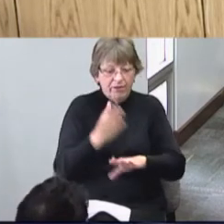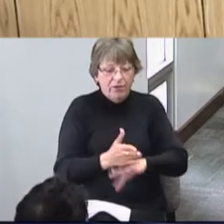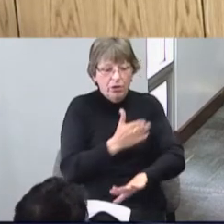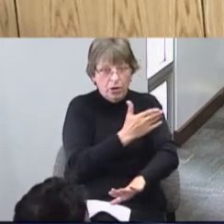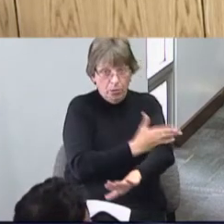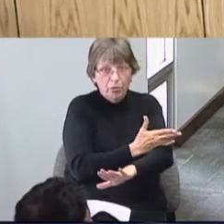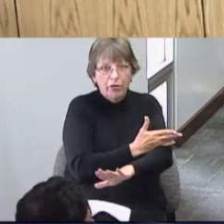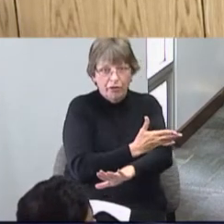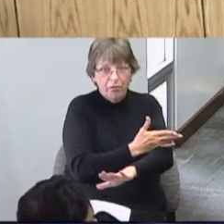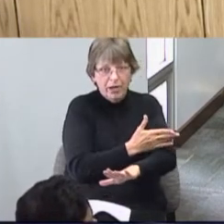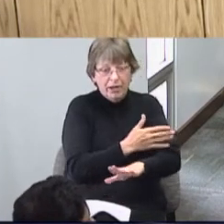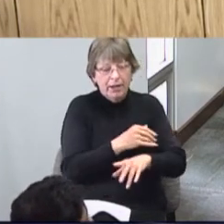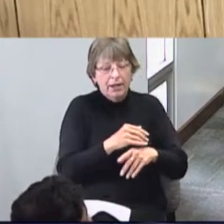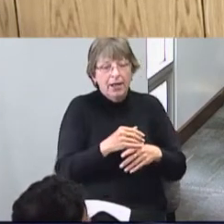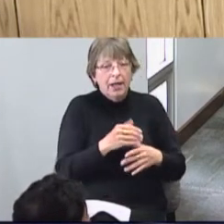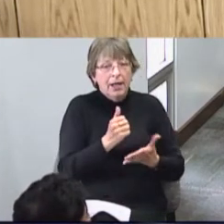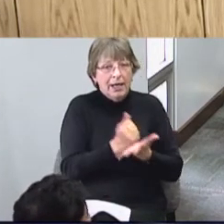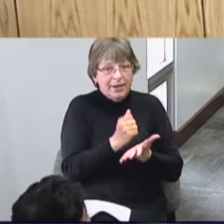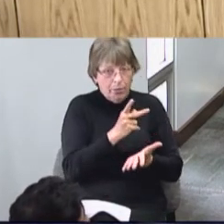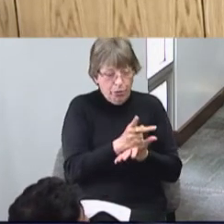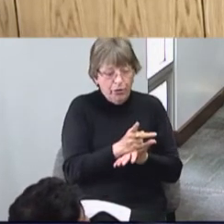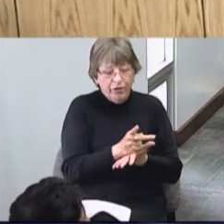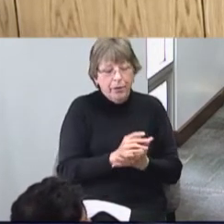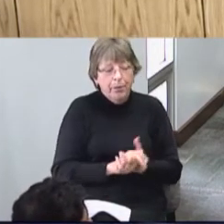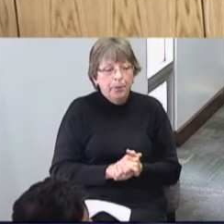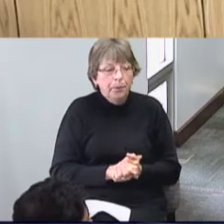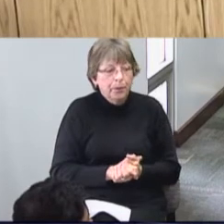Passenger Line in Colorado is approved for funding.